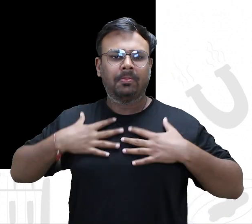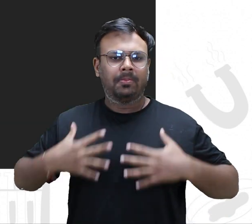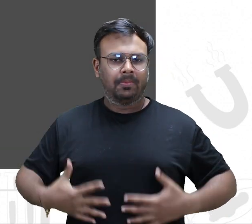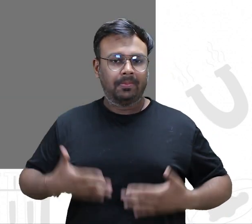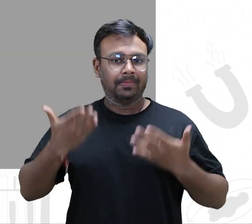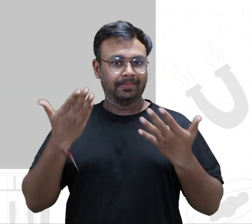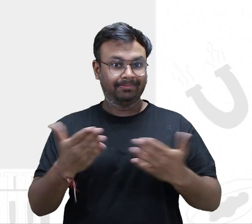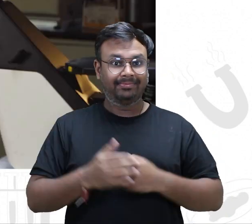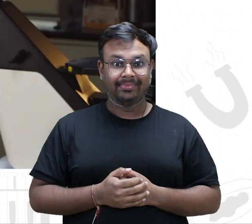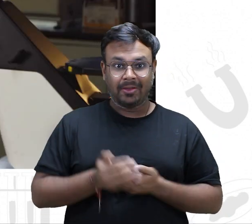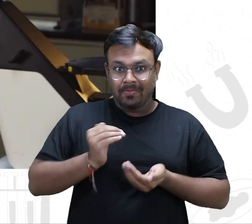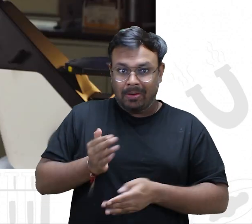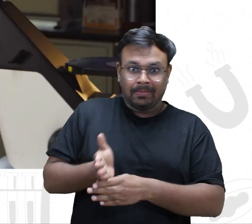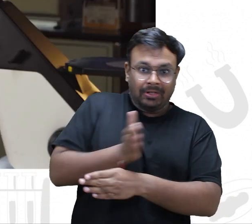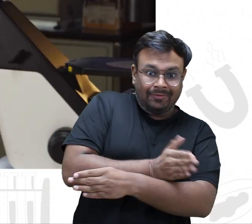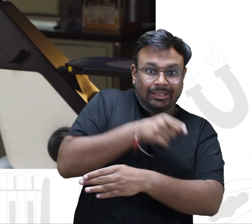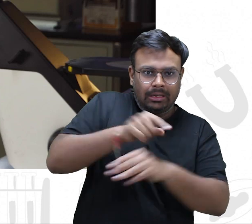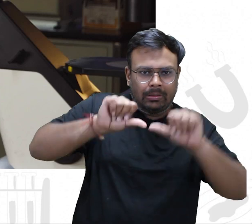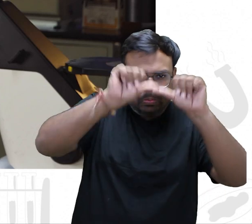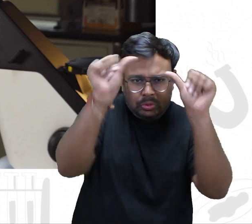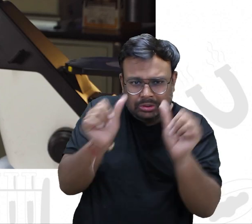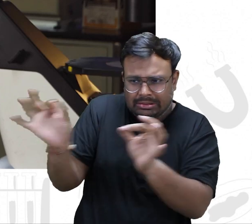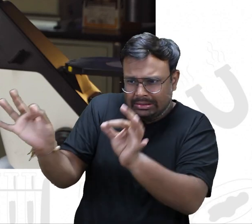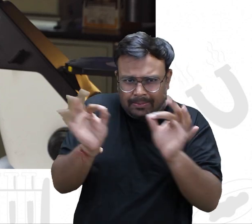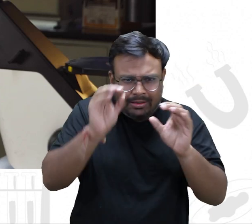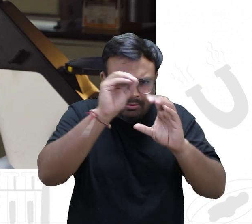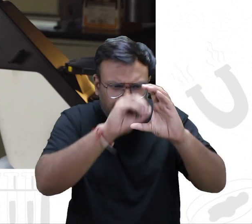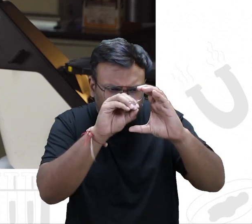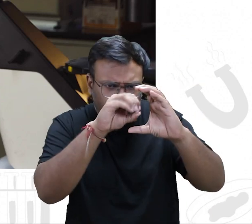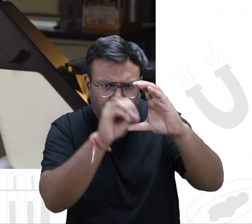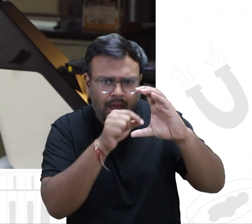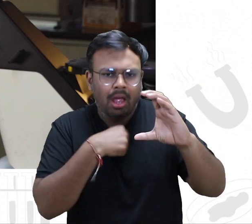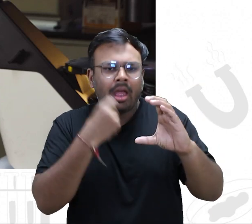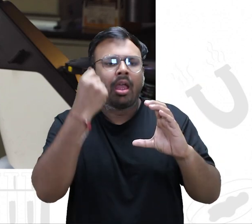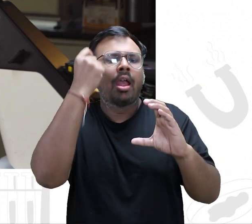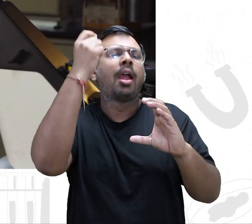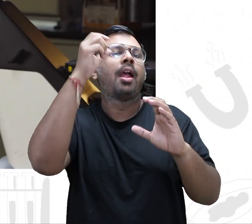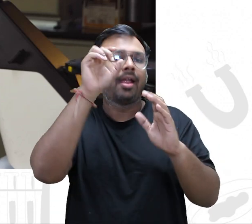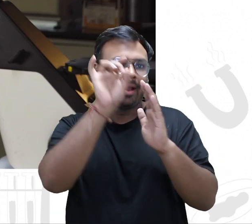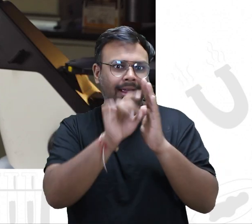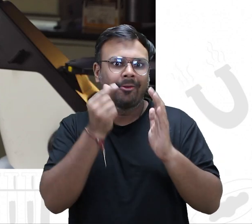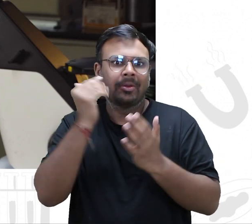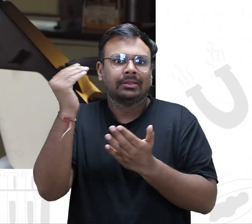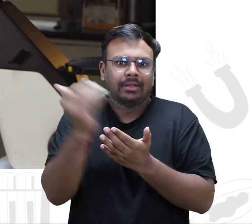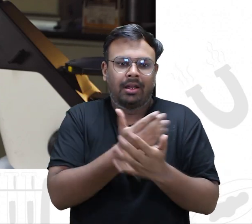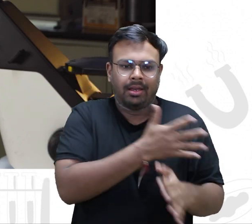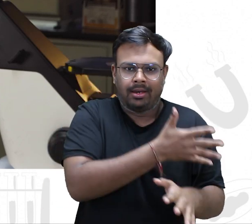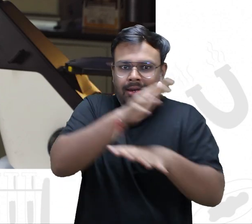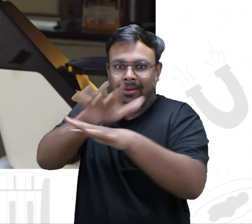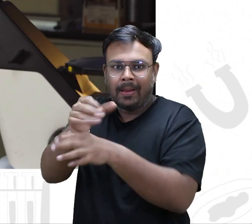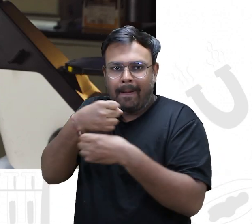human models of early pregnancy. We are hopeful some of these models will help us understand the early pregnancy in humans and